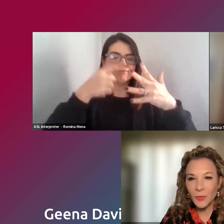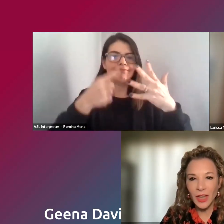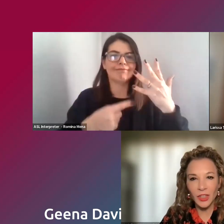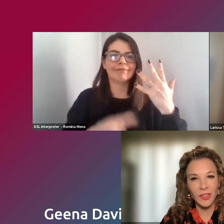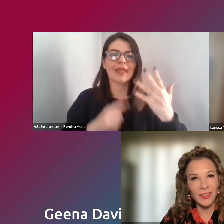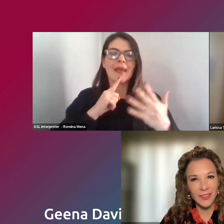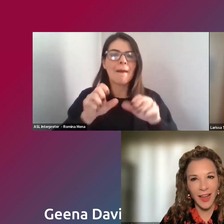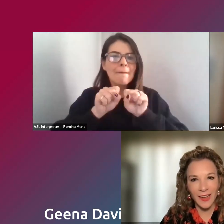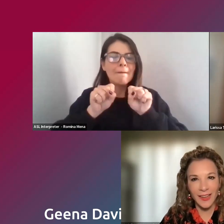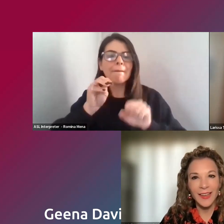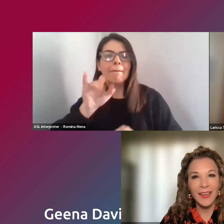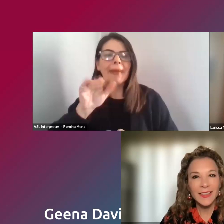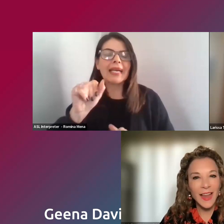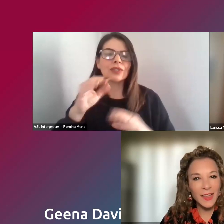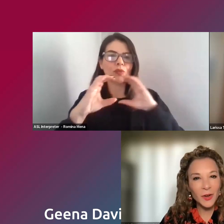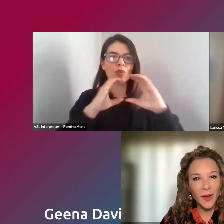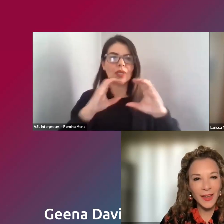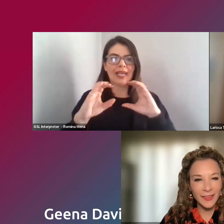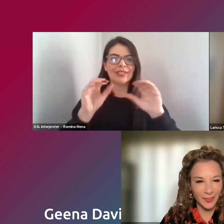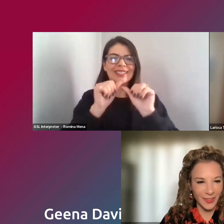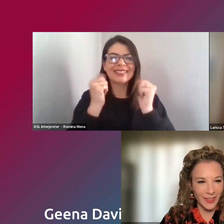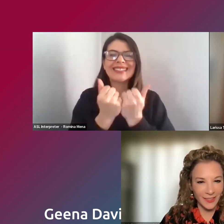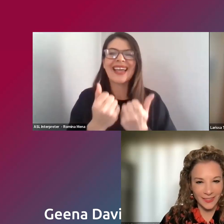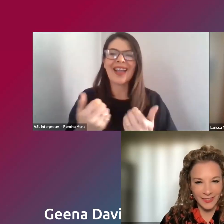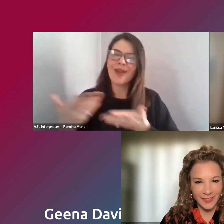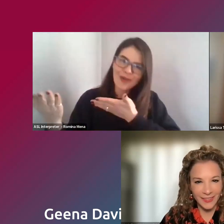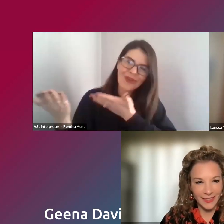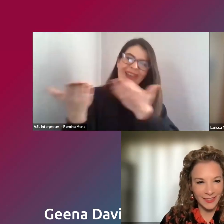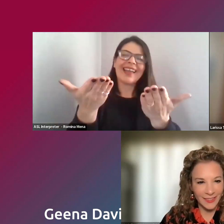Mass Communication in Society. Take it away, Larissa.